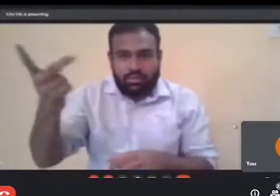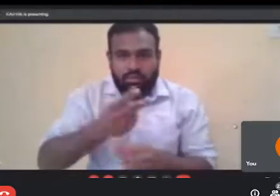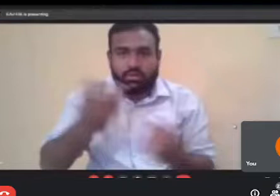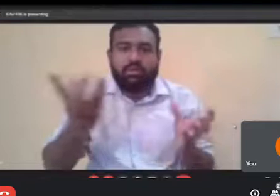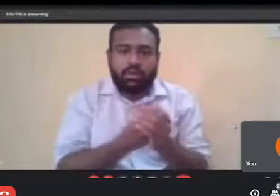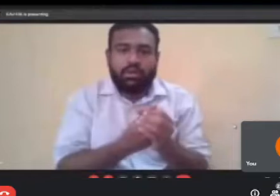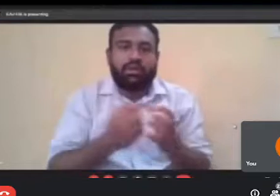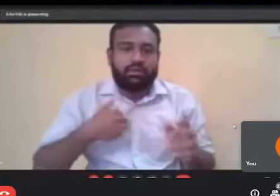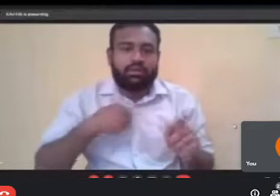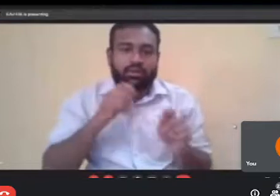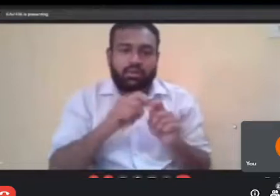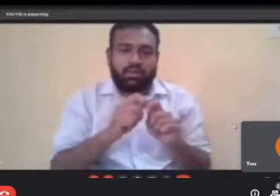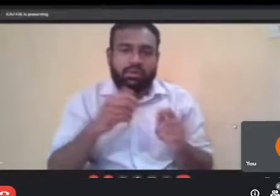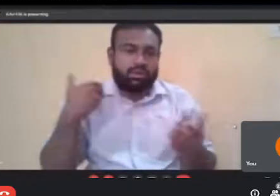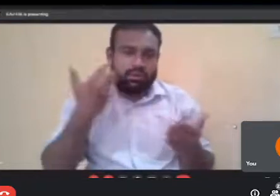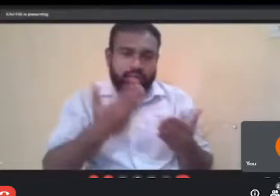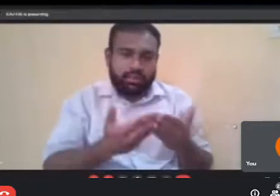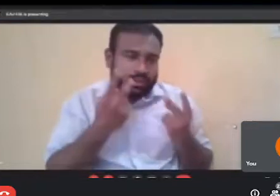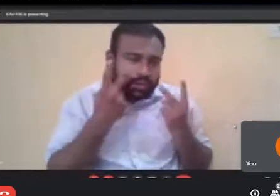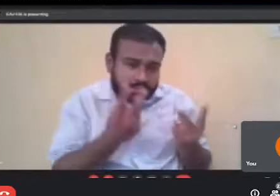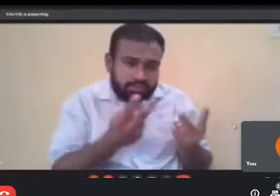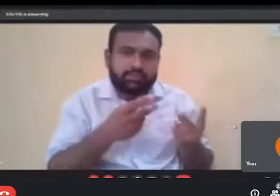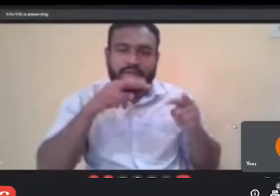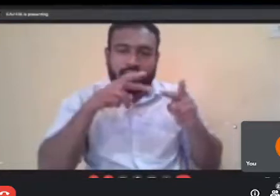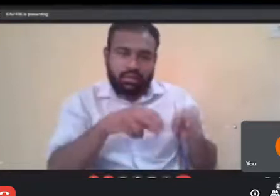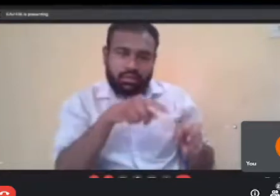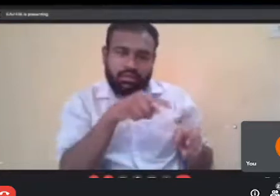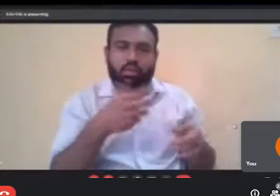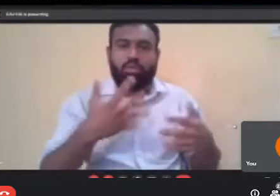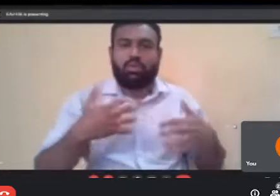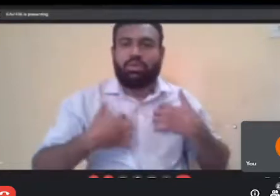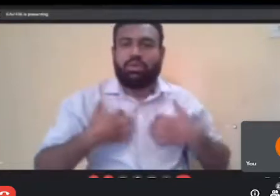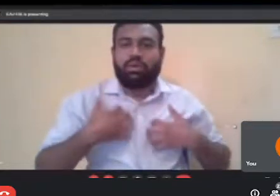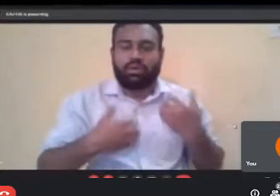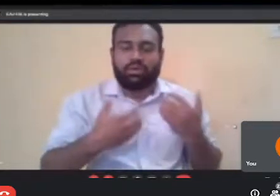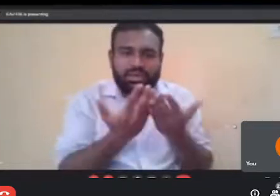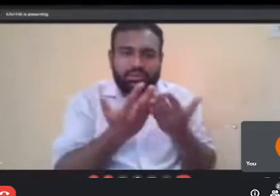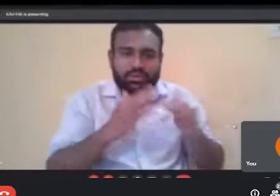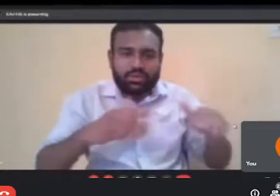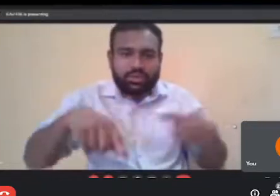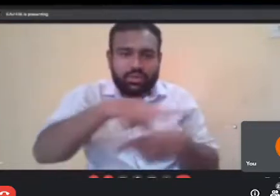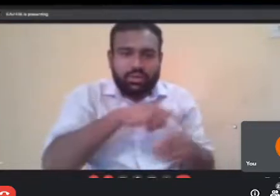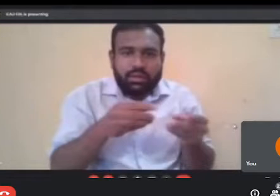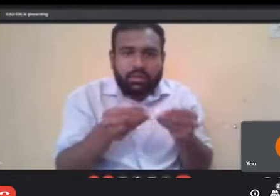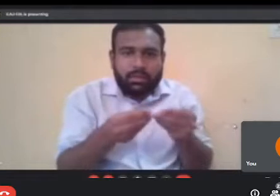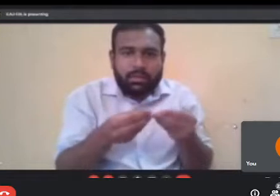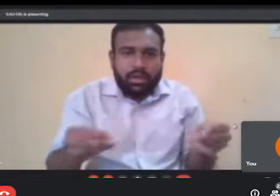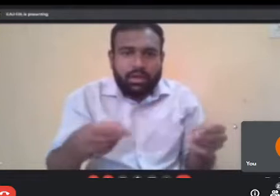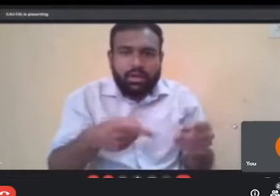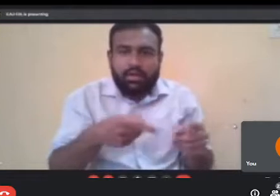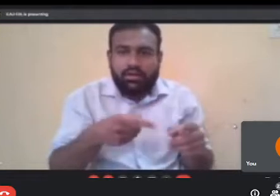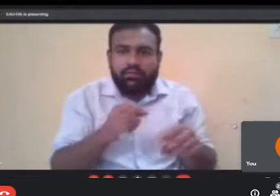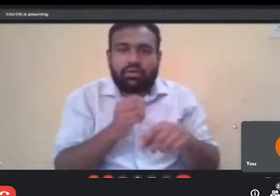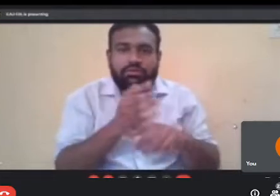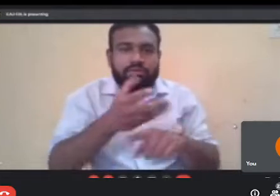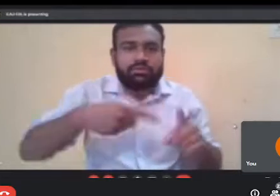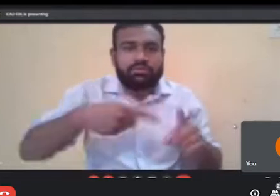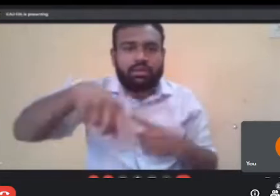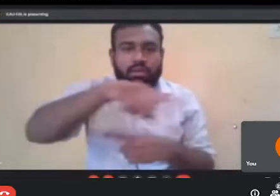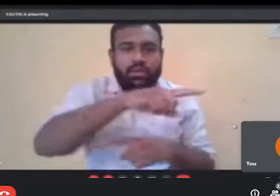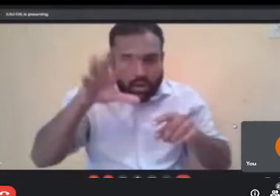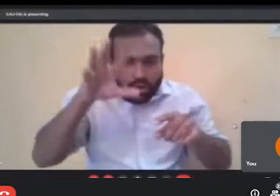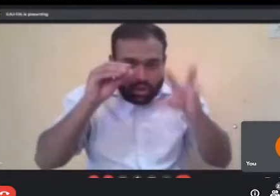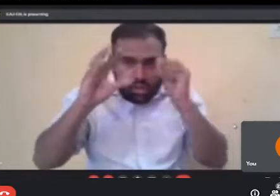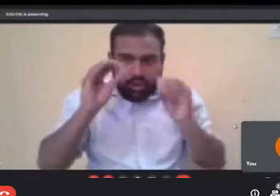Uganda. So we have the two places they have usually play, and they, you know, to see and to research about it, the interest level and the student interest, the